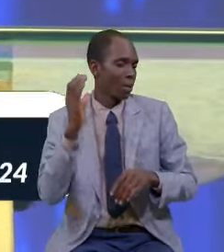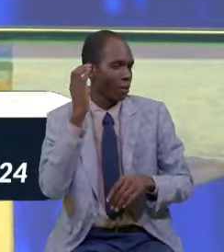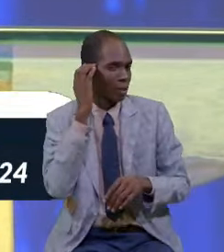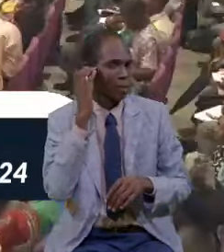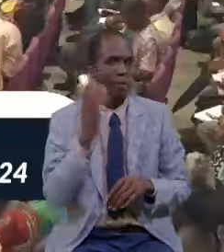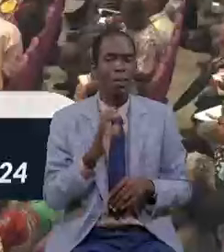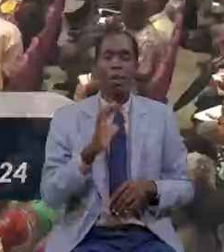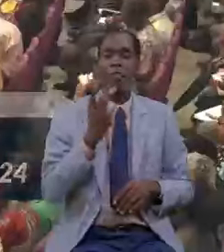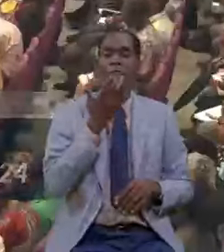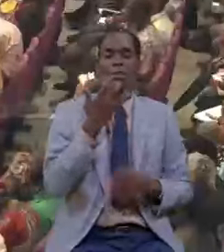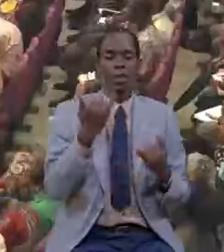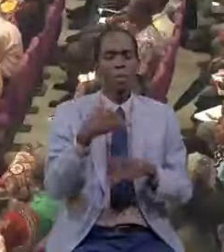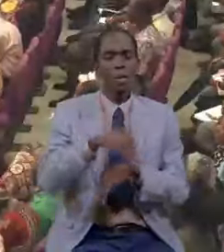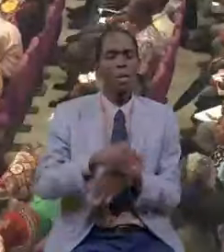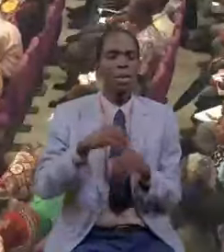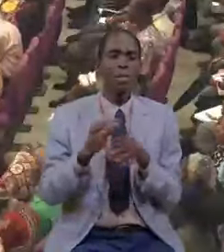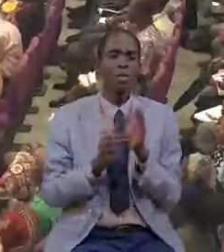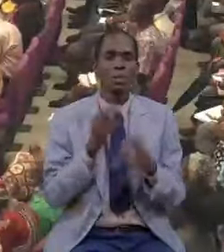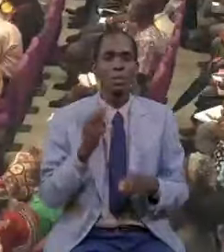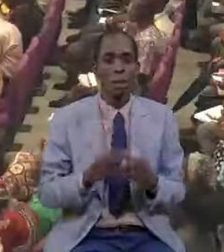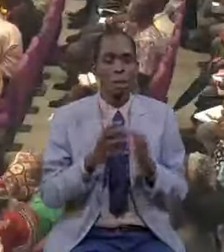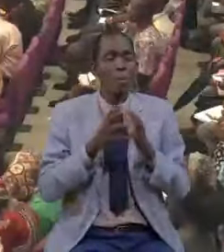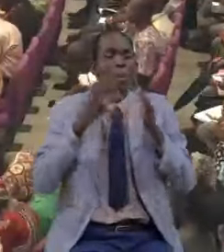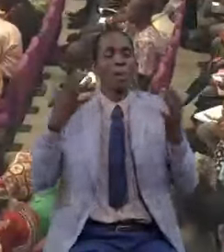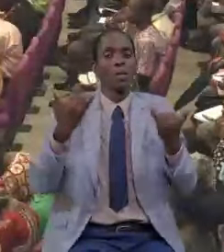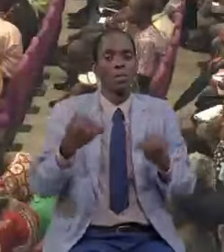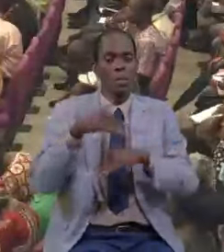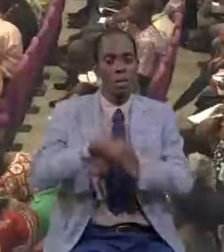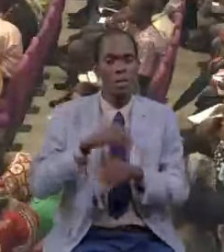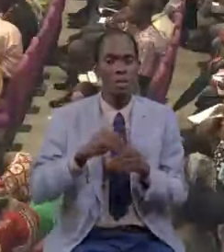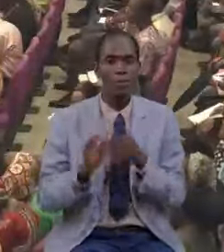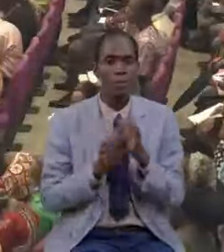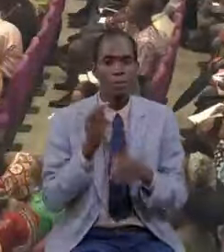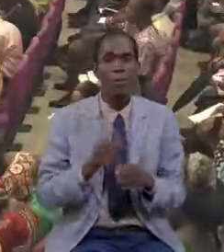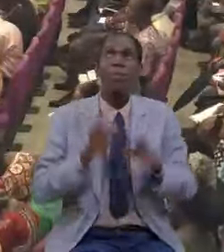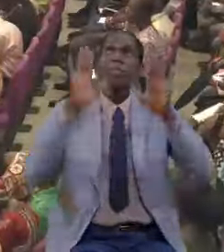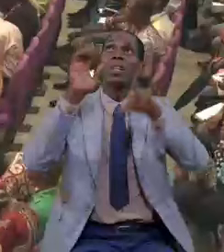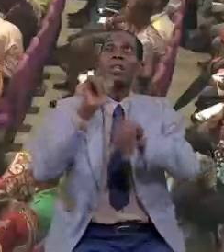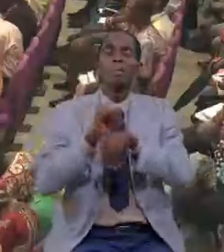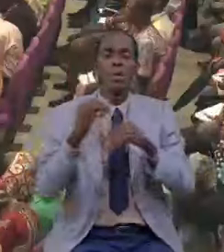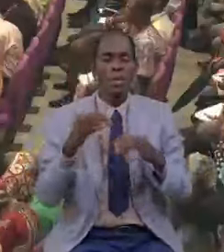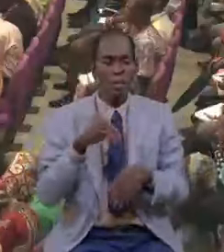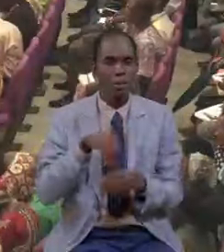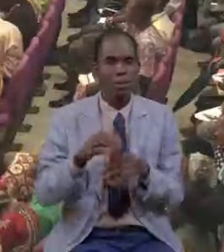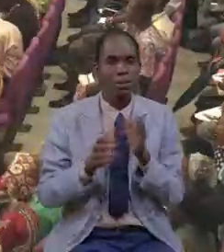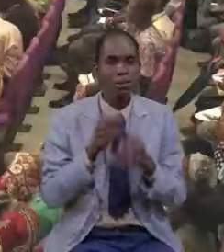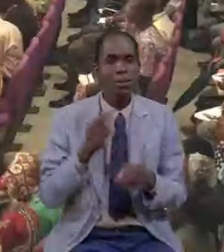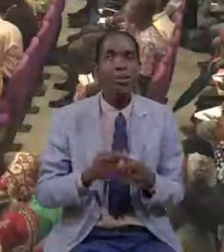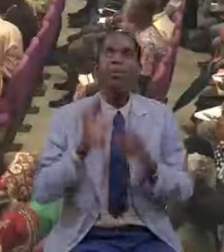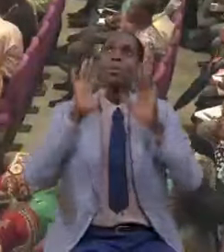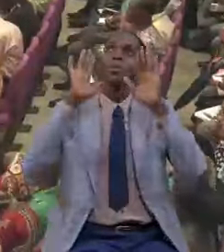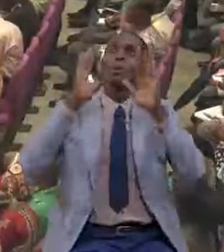Favor tonight. Abundance tonight. Miracles tonight. Signs and